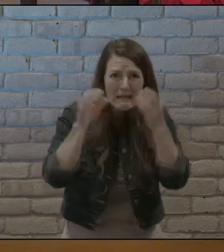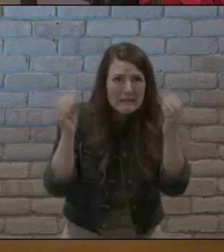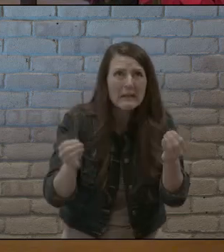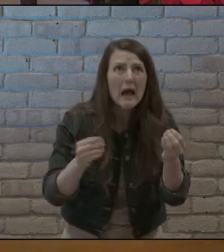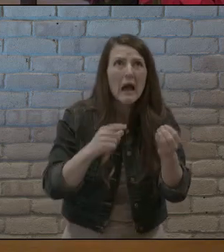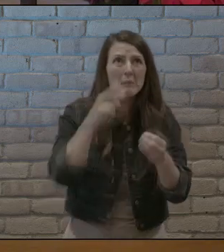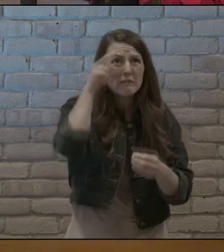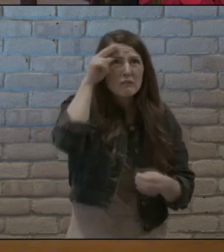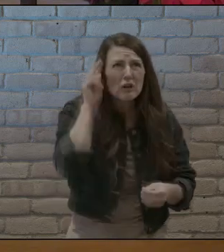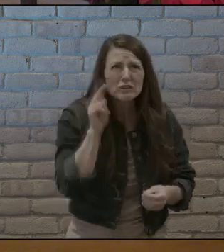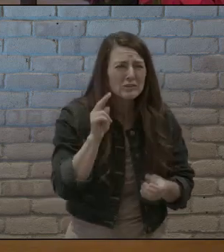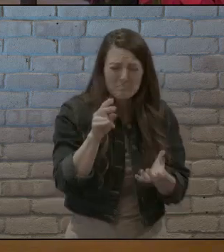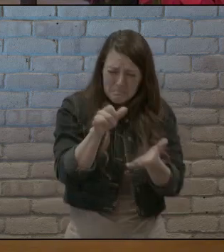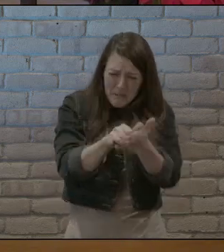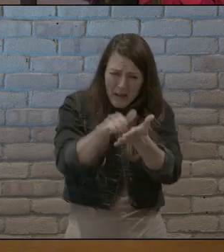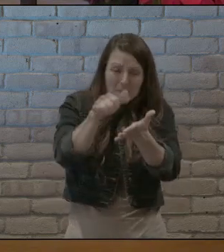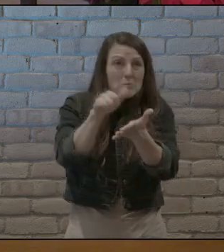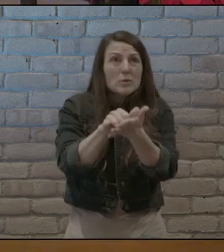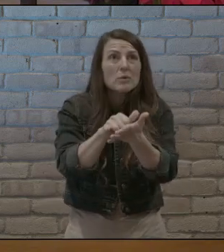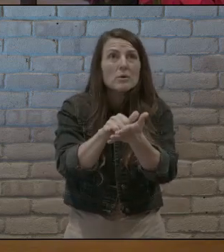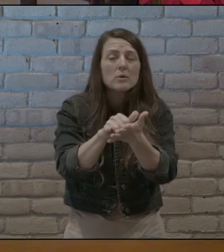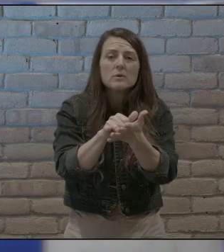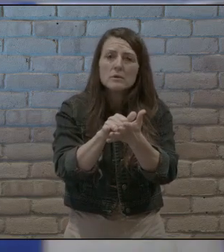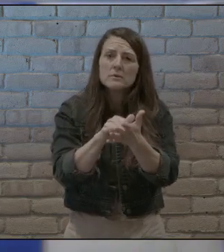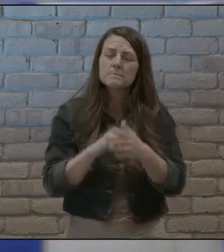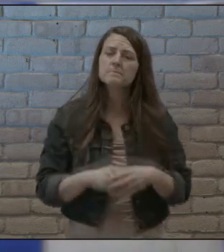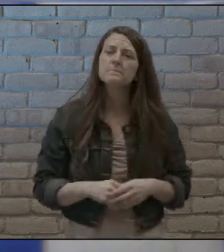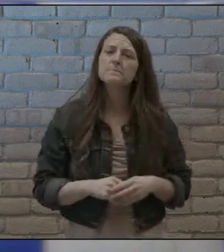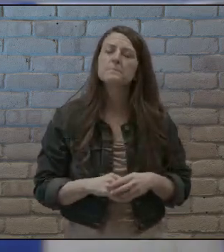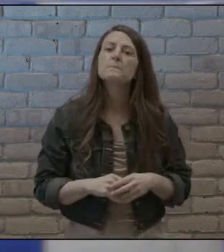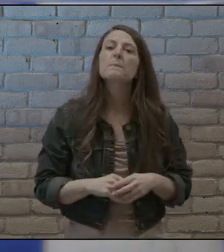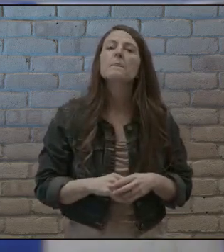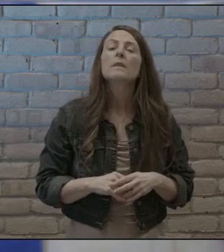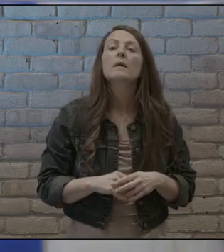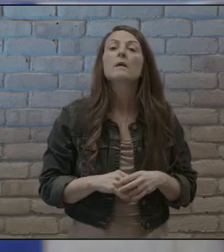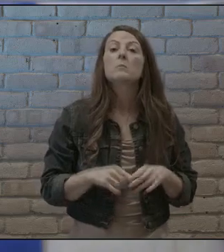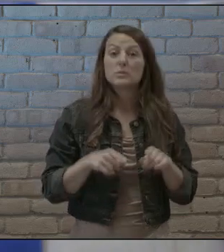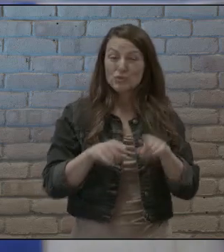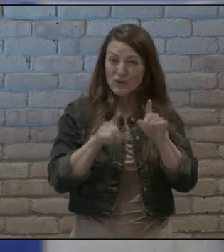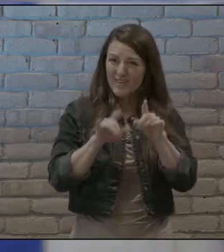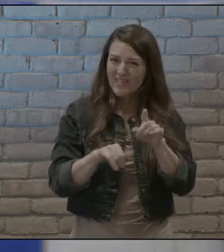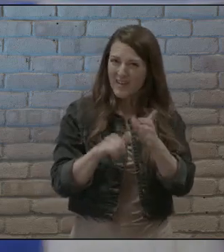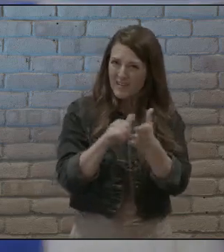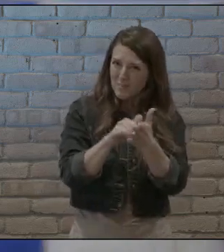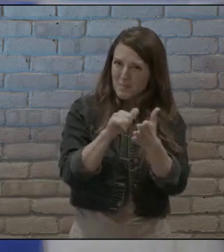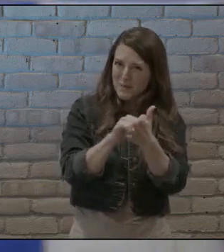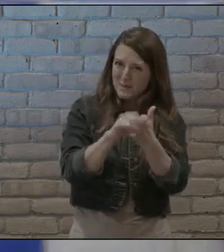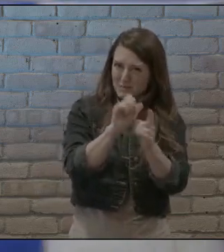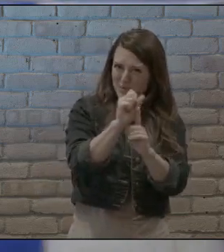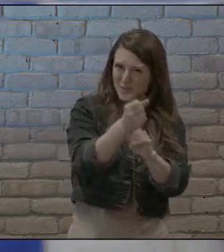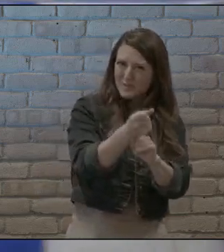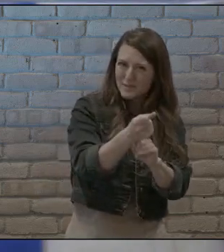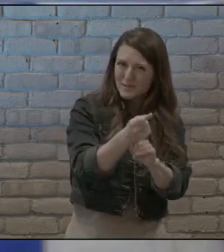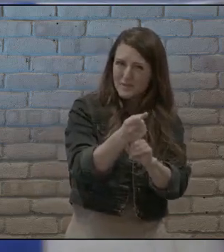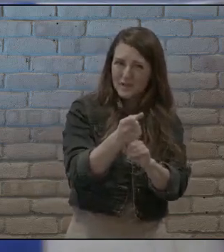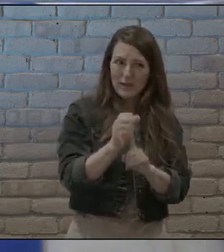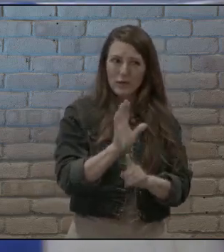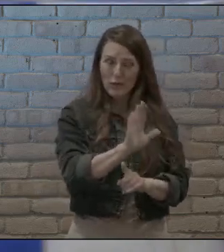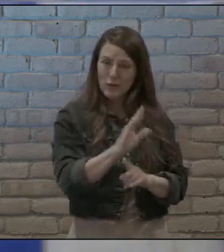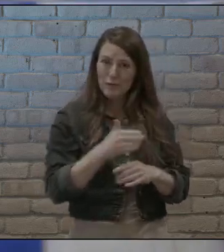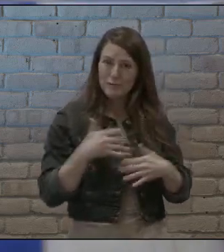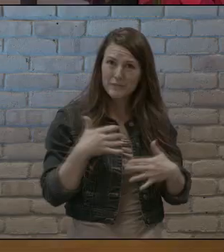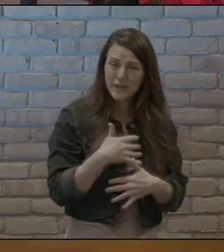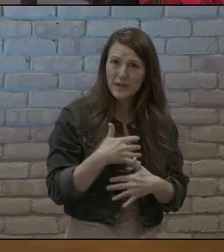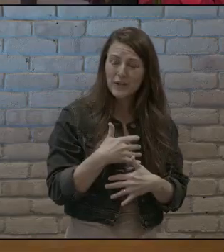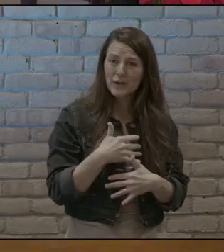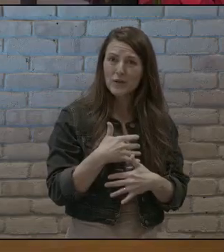I'm a virgin. This is impossible." And in the midst of that impossible, in the midst of her fear, in